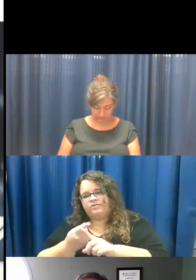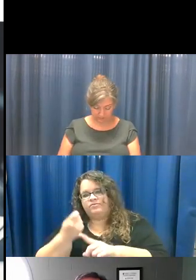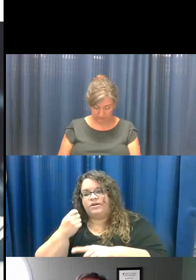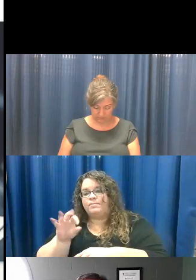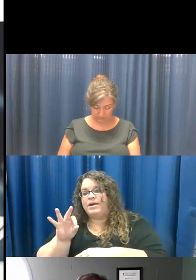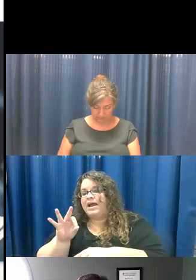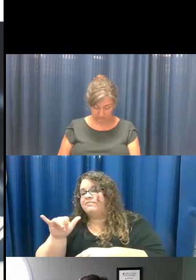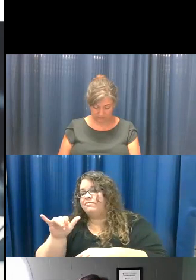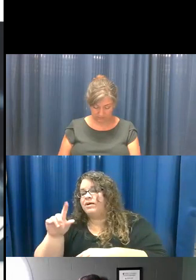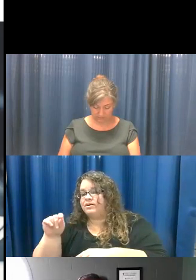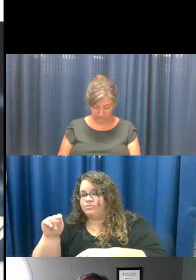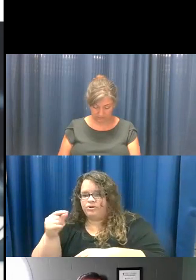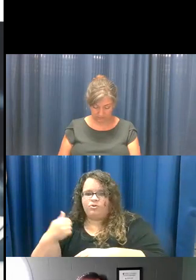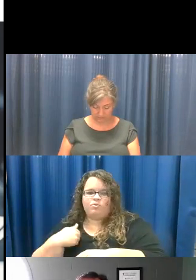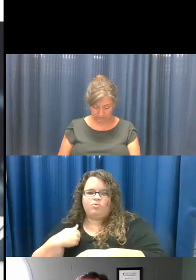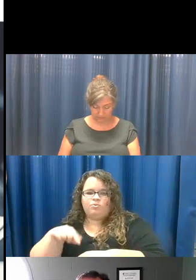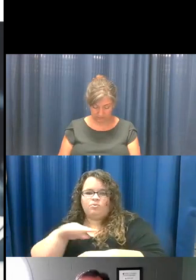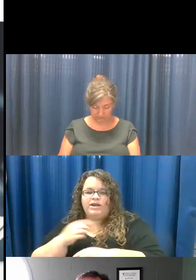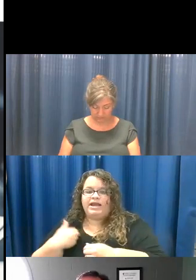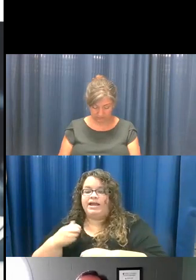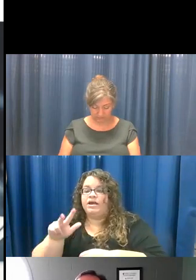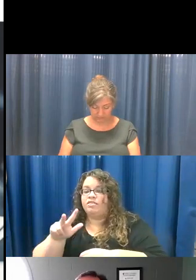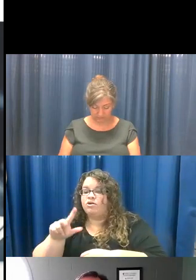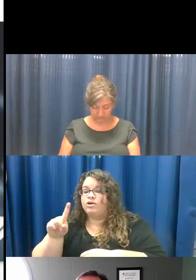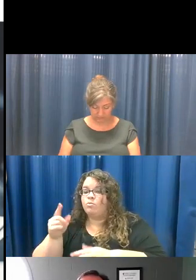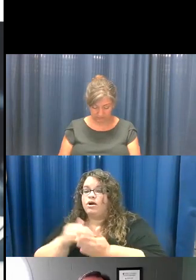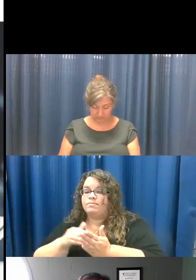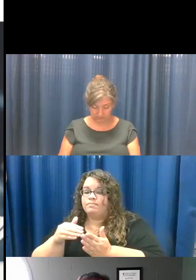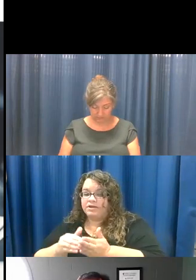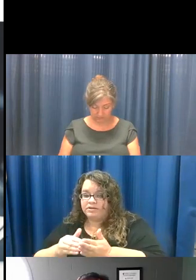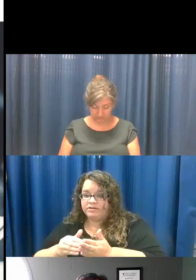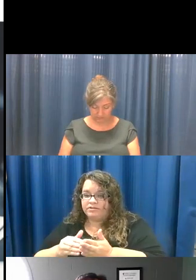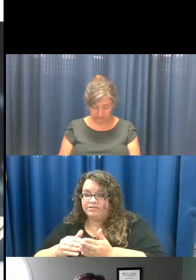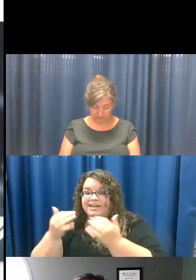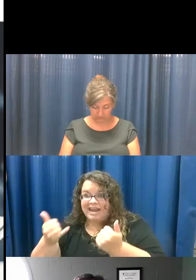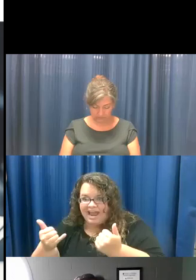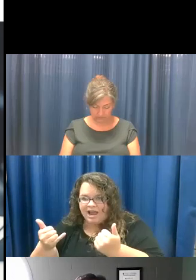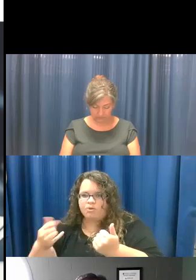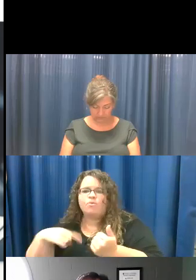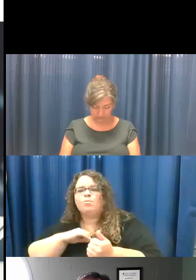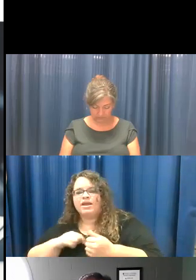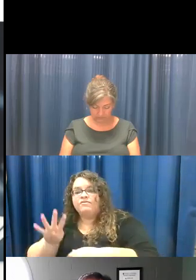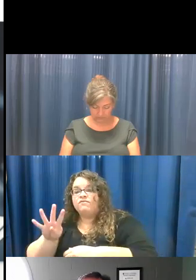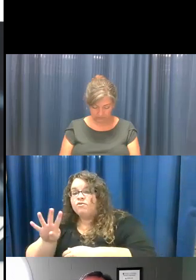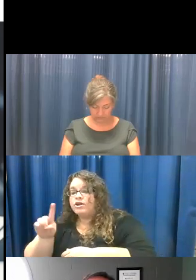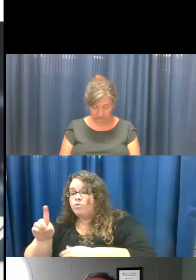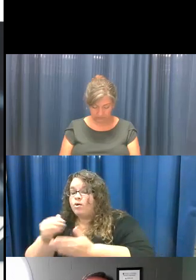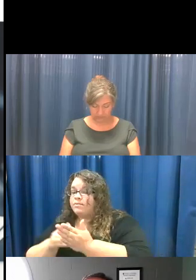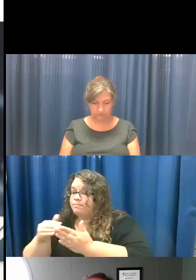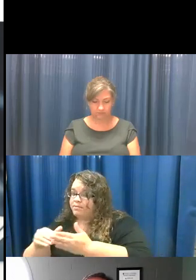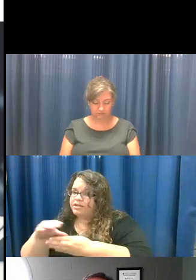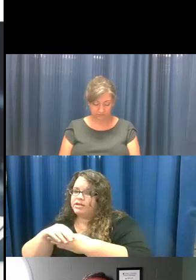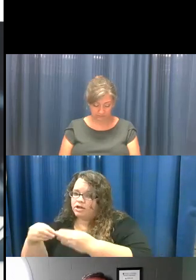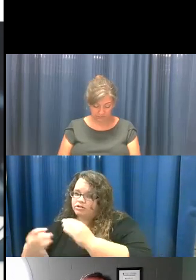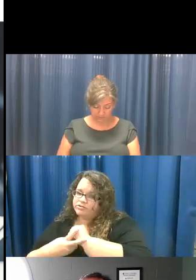were at $31 million of reserves, today we're at $41 million of reserves. So if you think back